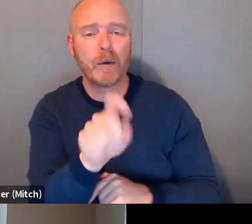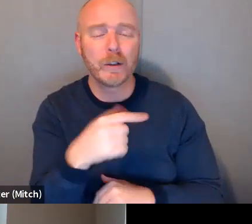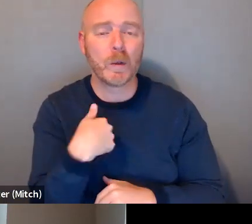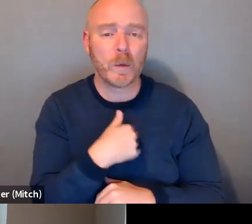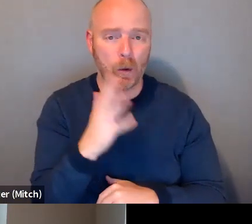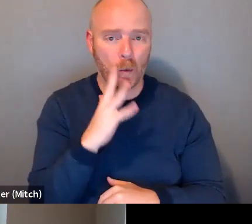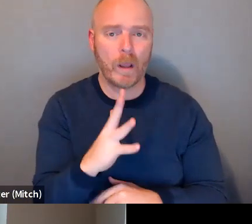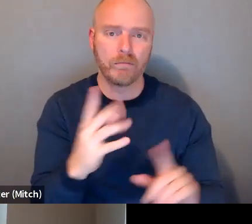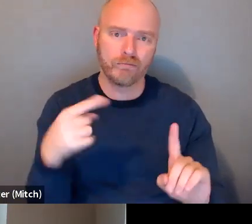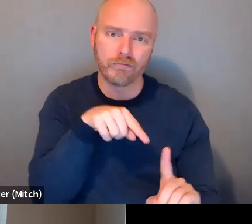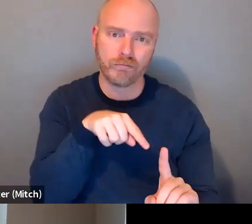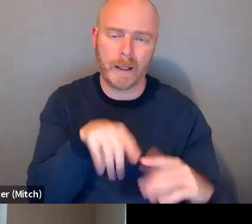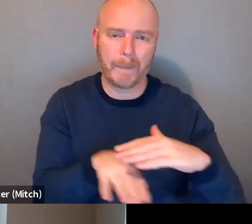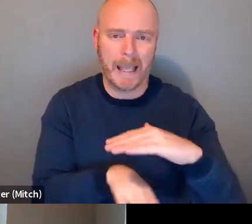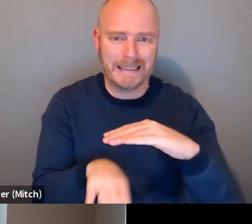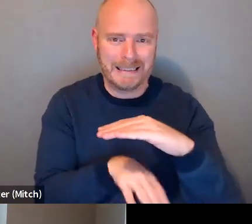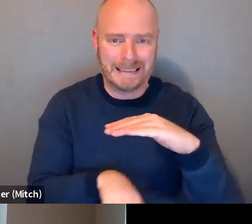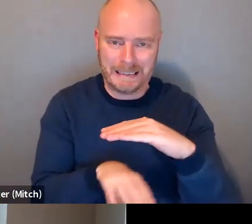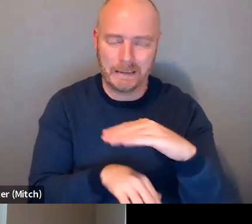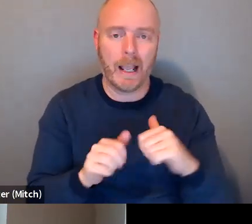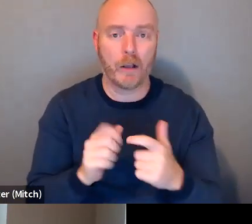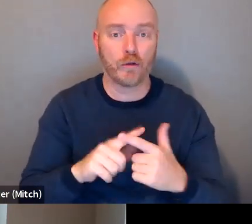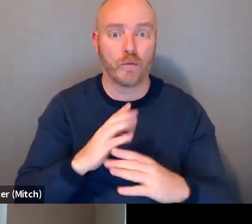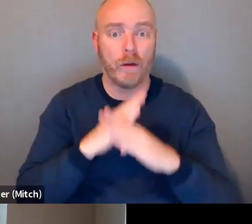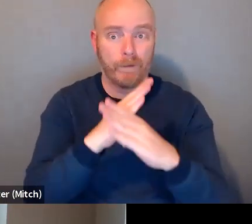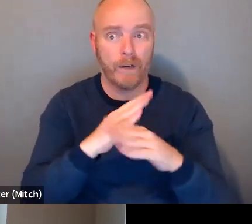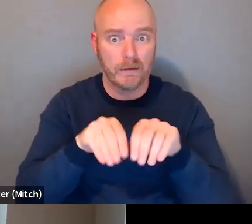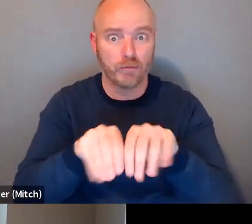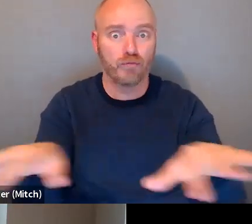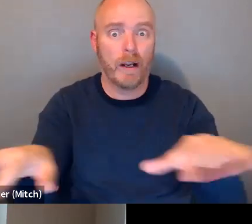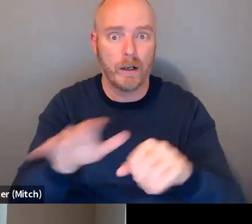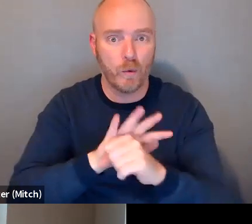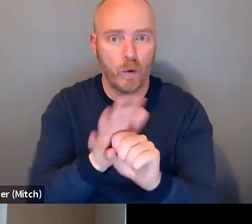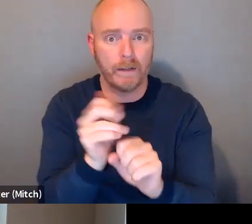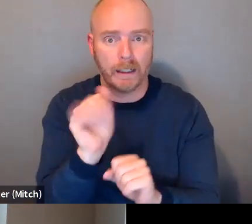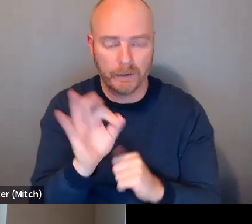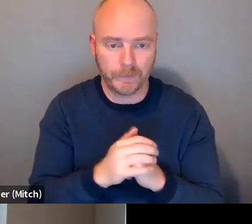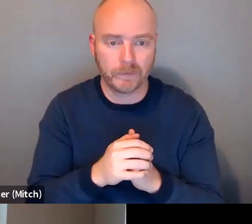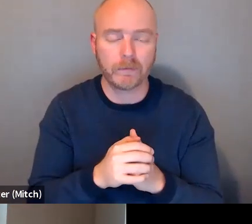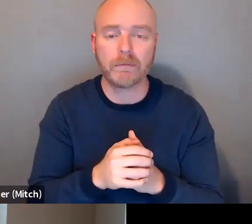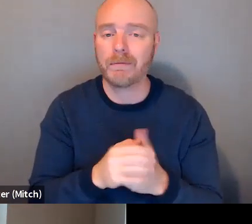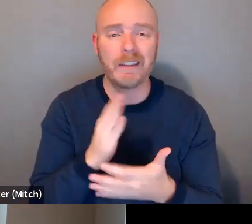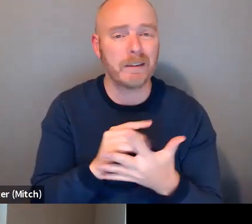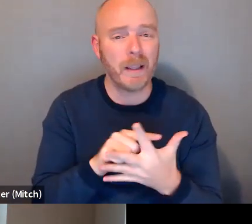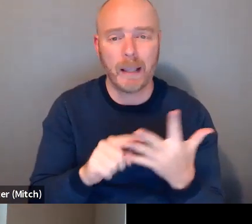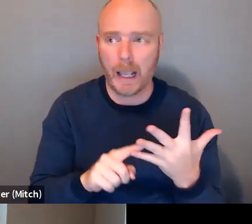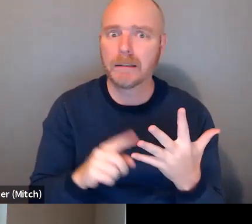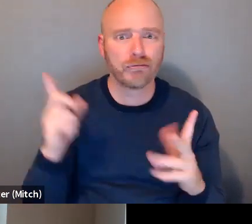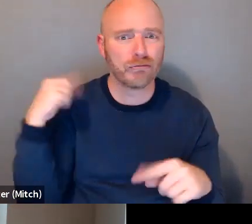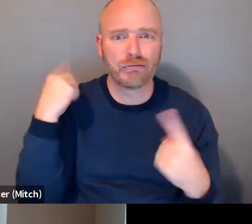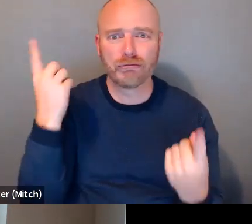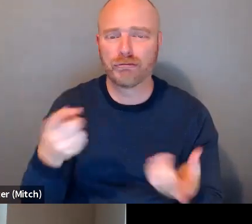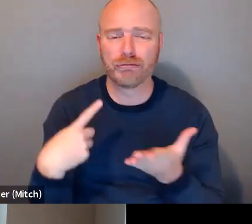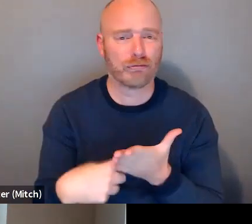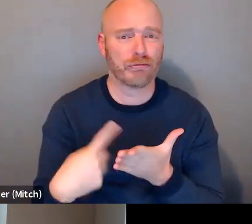we're going to get back to the basics of how to prevent transmission of COVID-19. Some of these things we've been talking